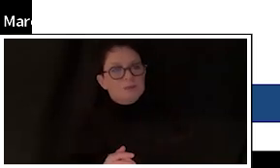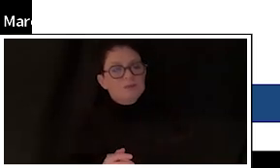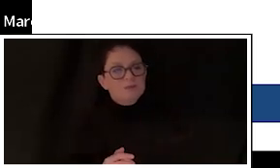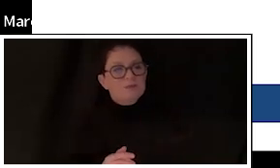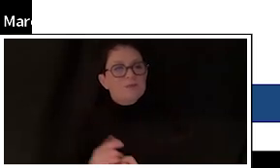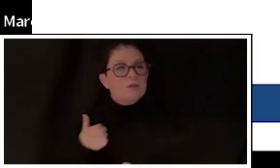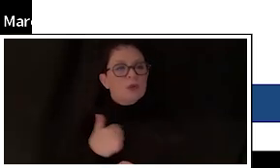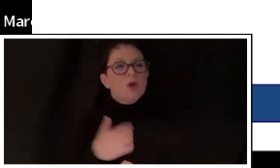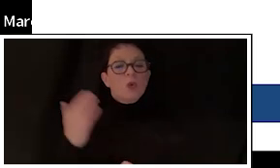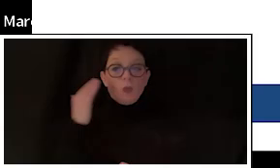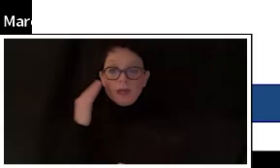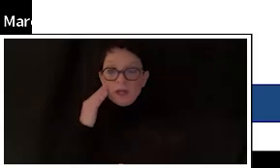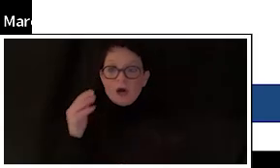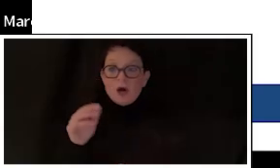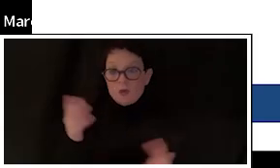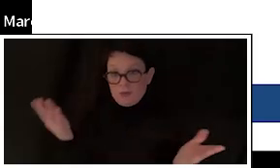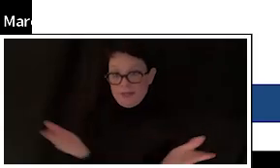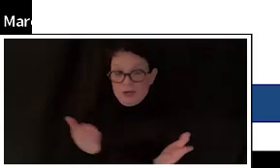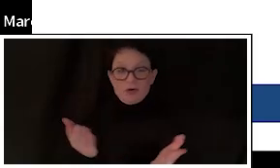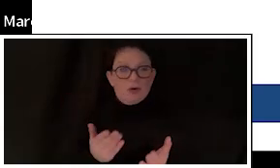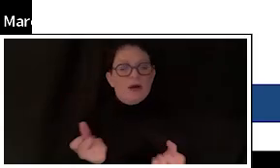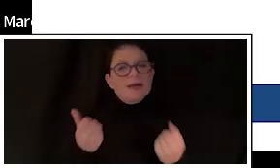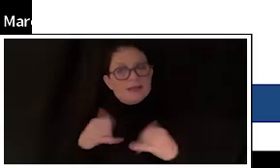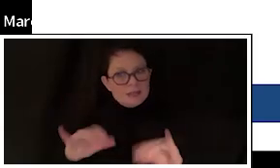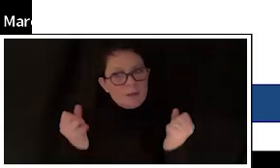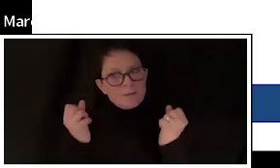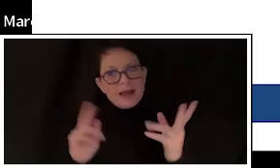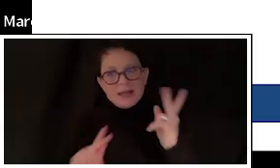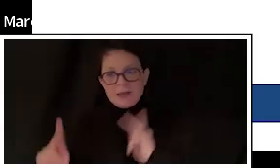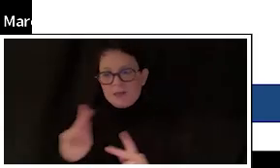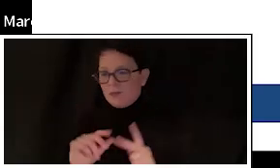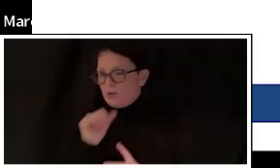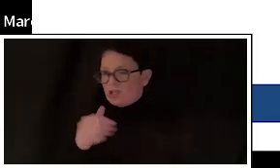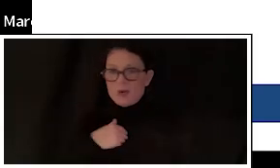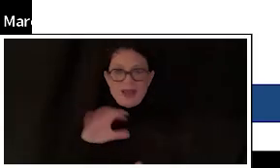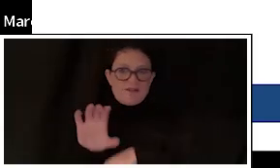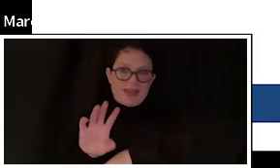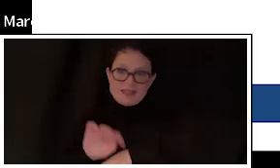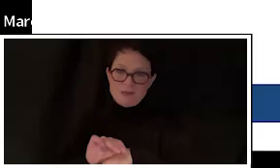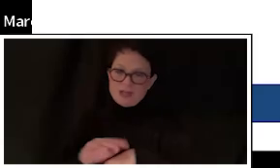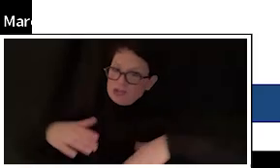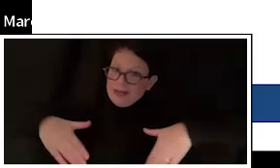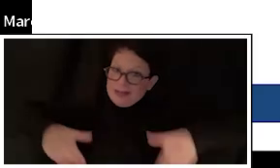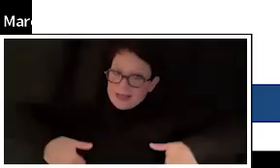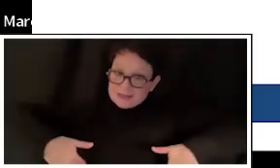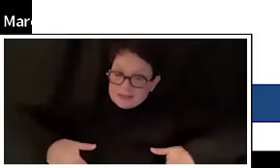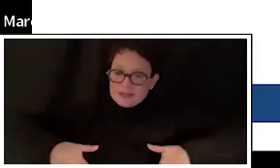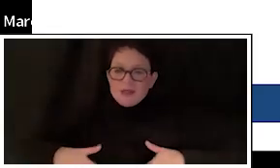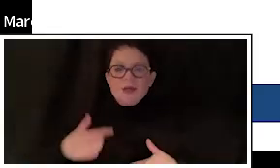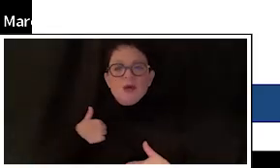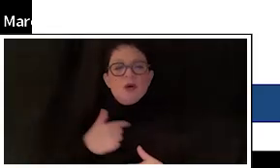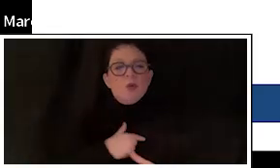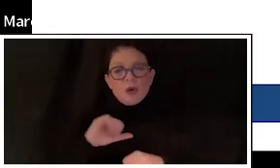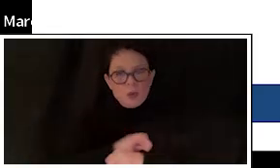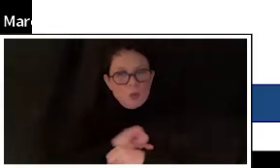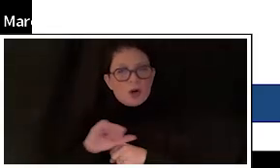So we know at the division that there are still many people who do not have a case manager yet. And we are working to